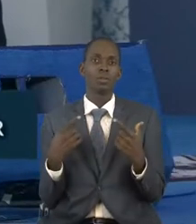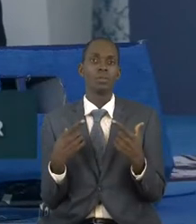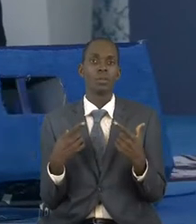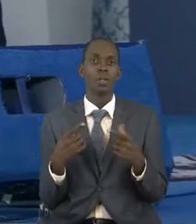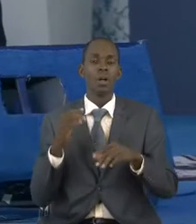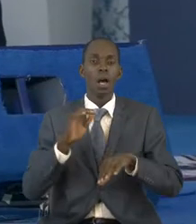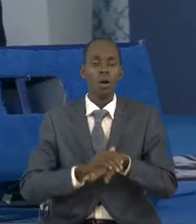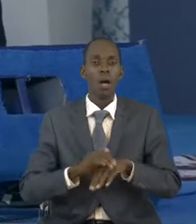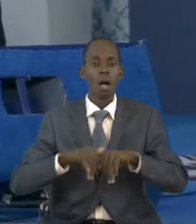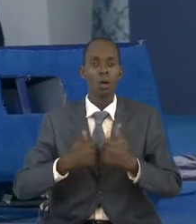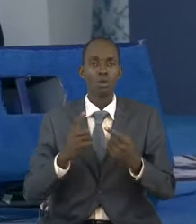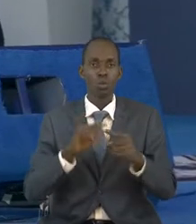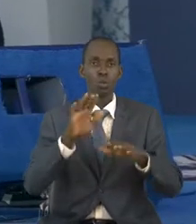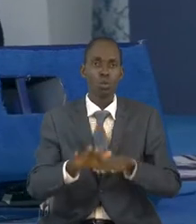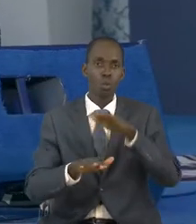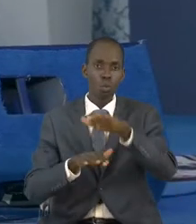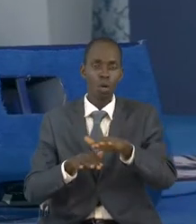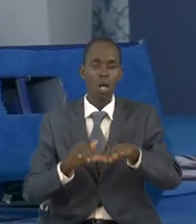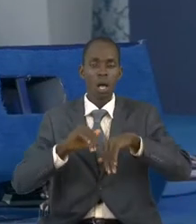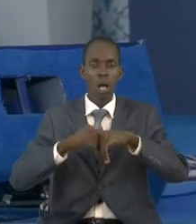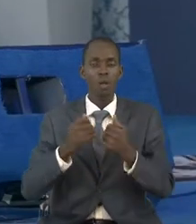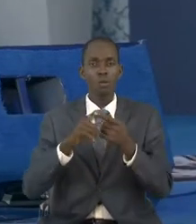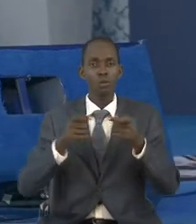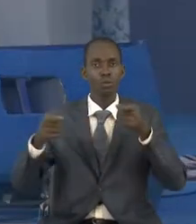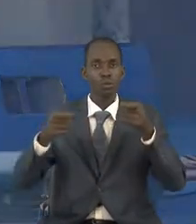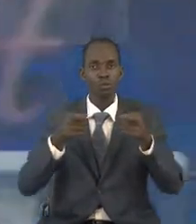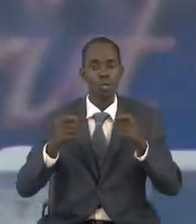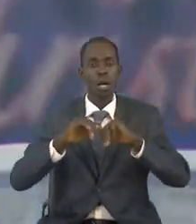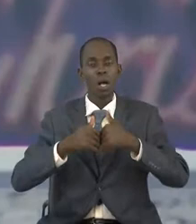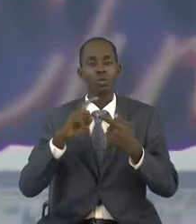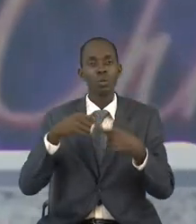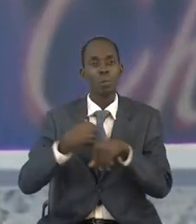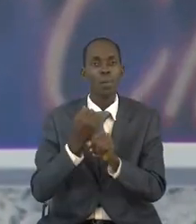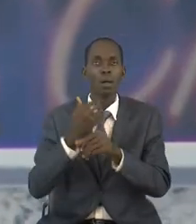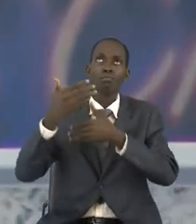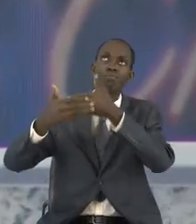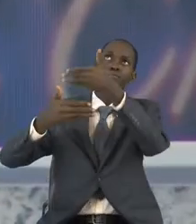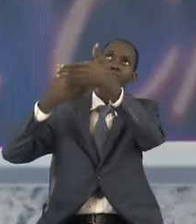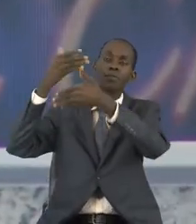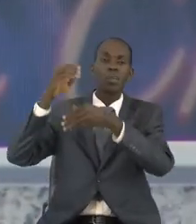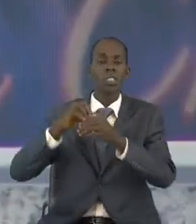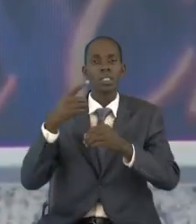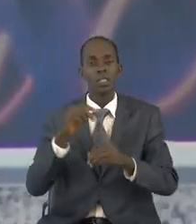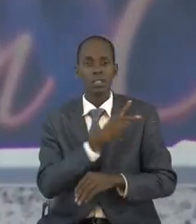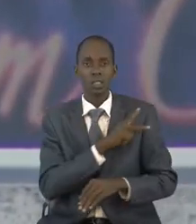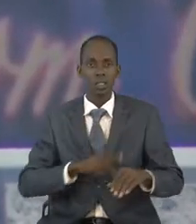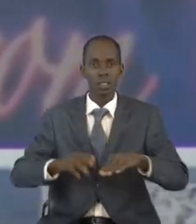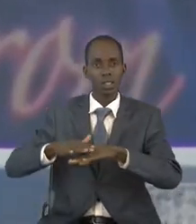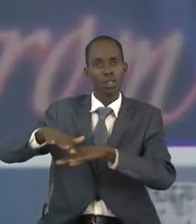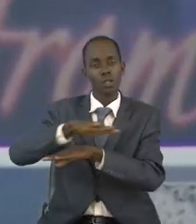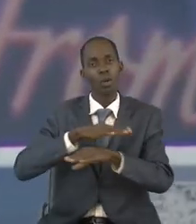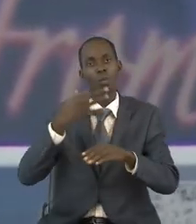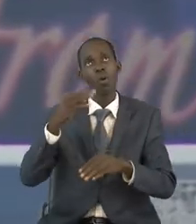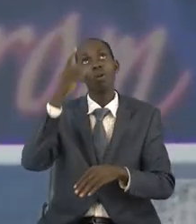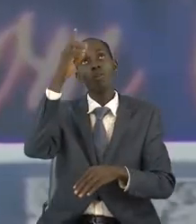walk, how to move, how to make progress in the kingdom of God. The forerunner.